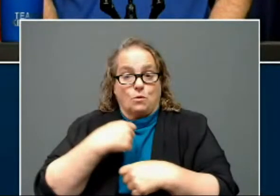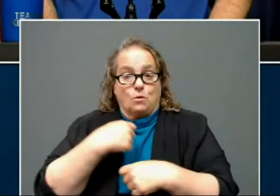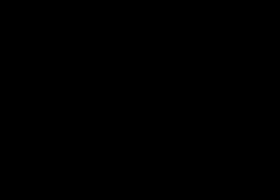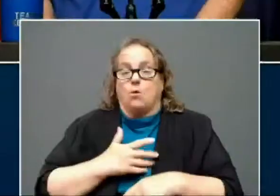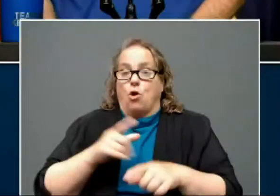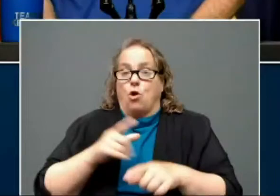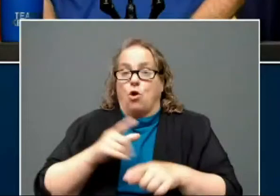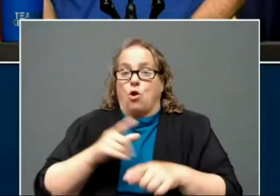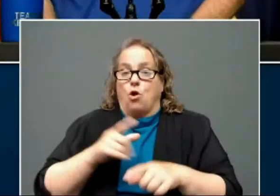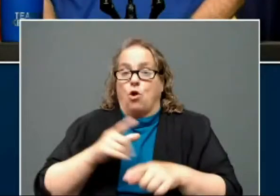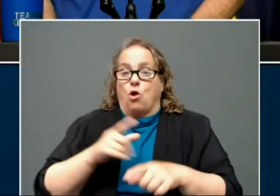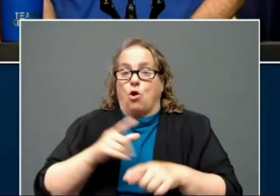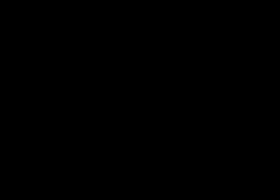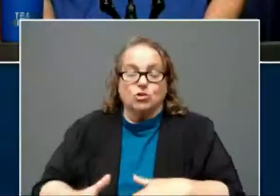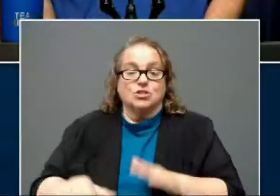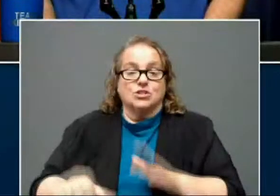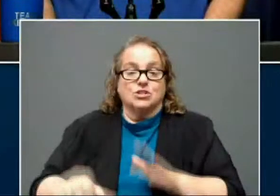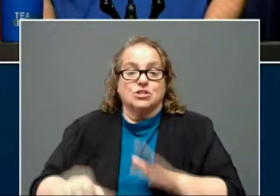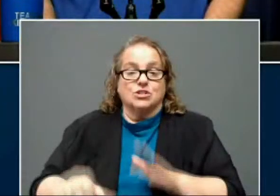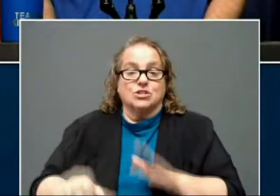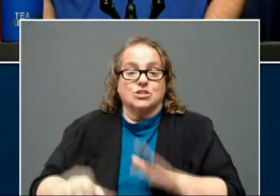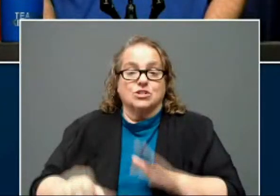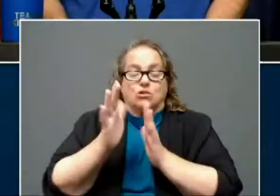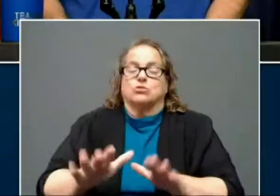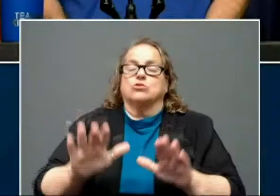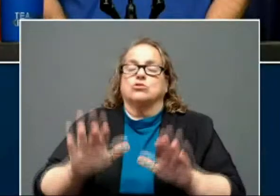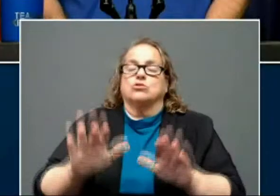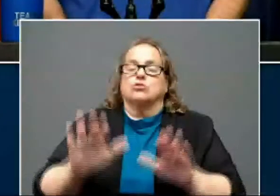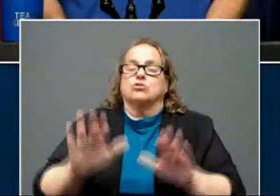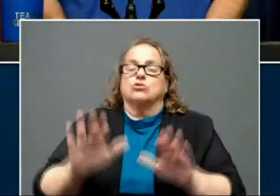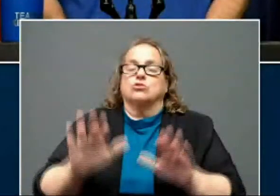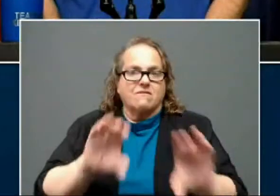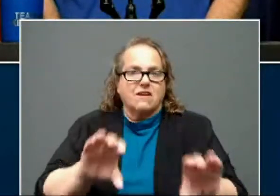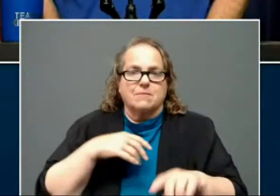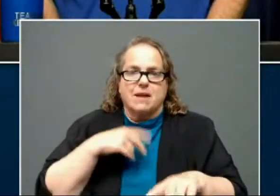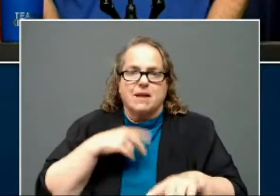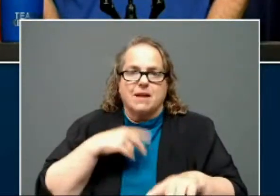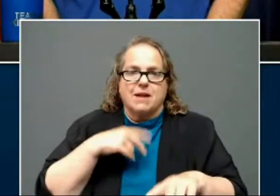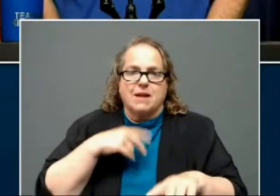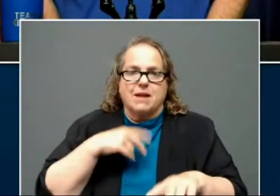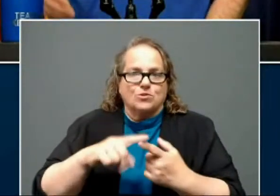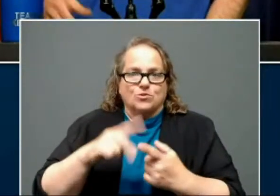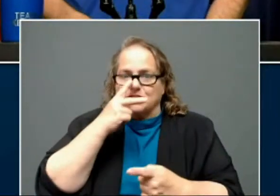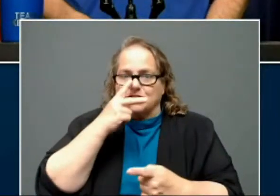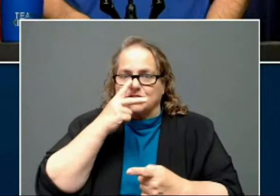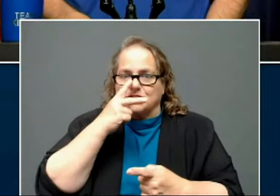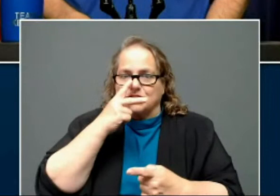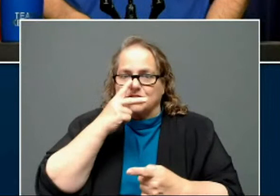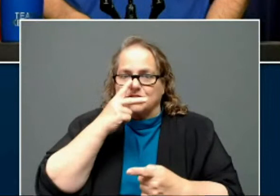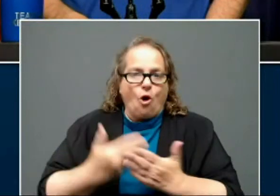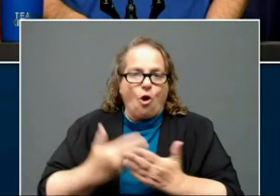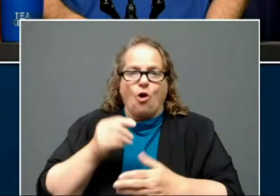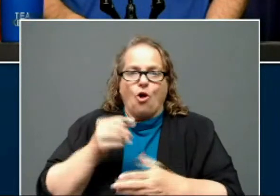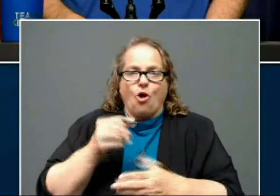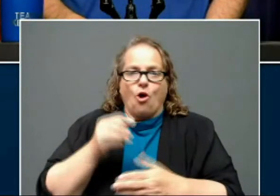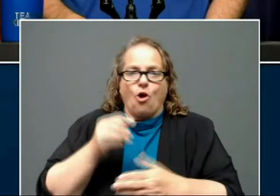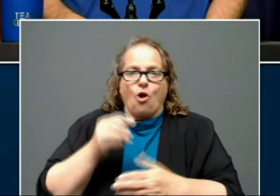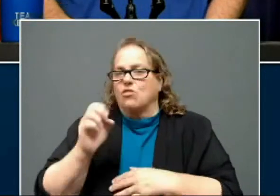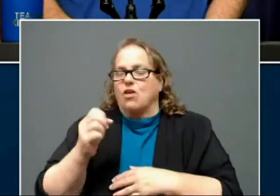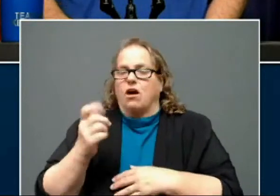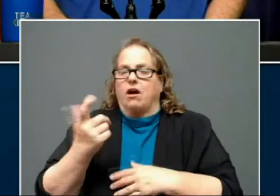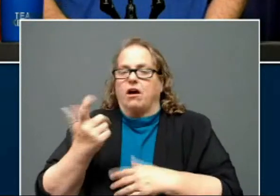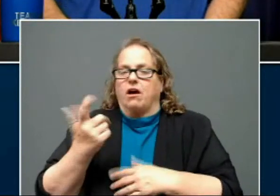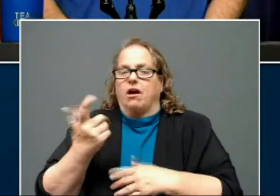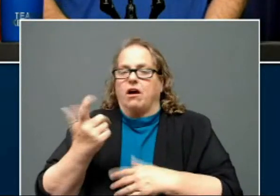leaders. This is a great investment. I can't wait to see all of the contributions to the